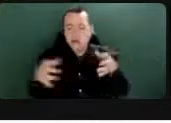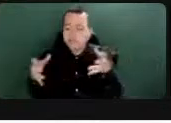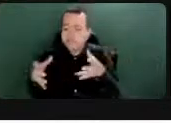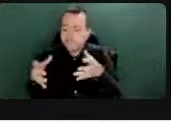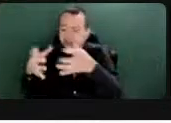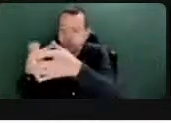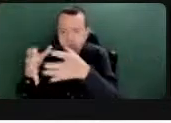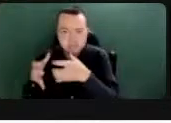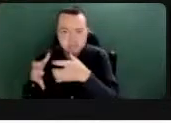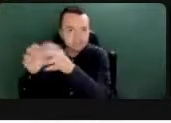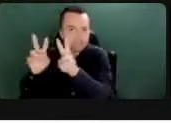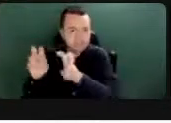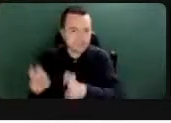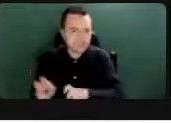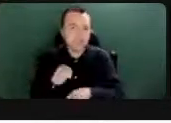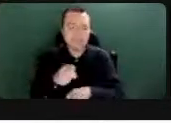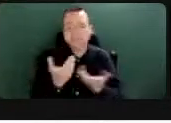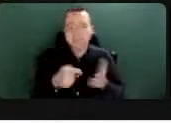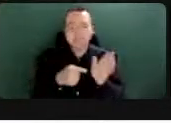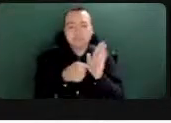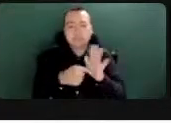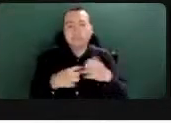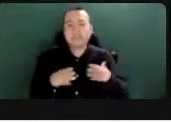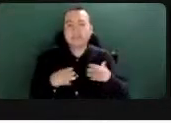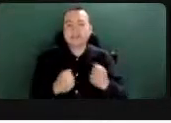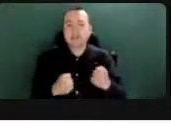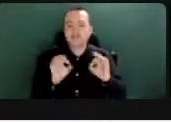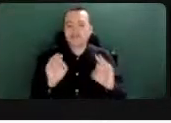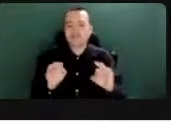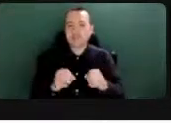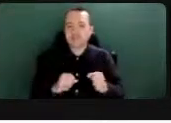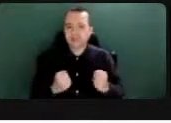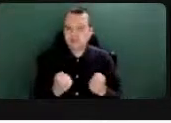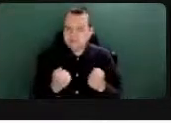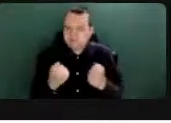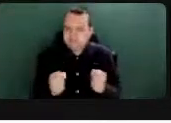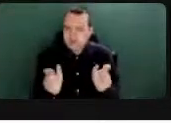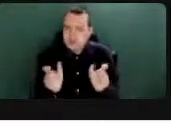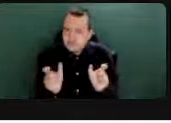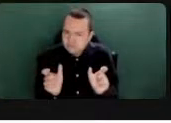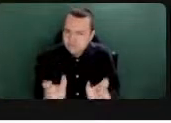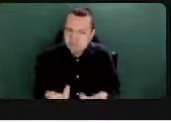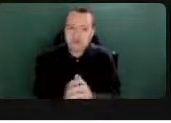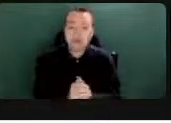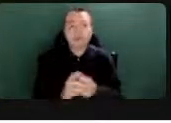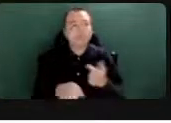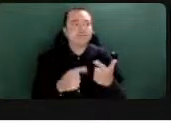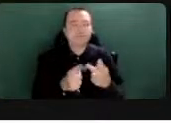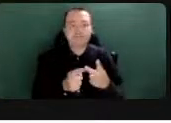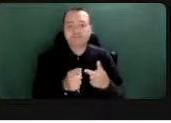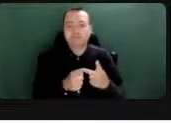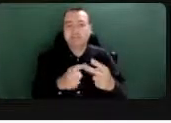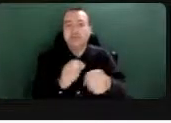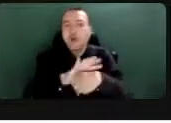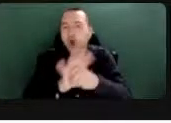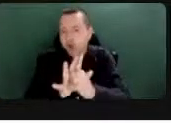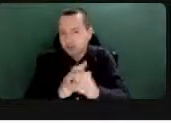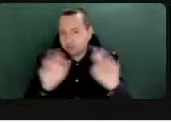to COVID-19 or is also relevant to delivering healthcare after a major